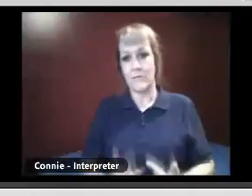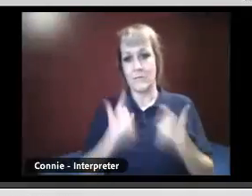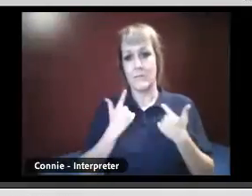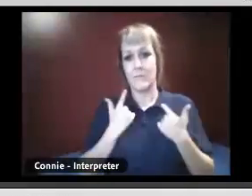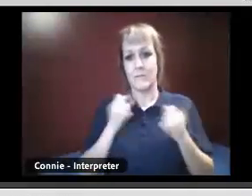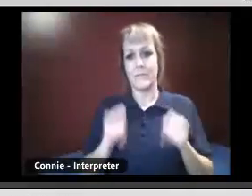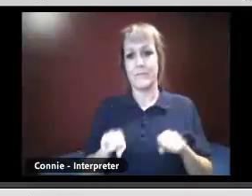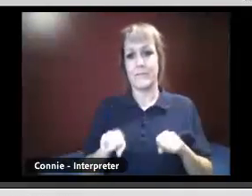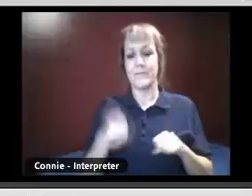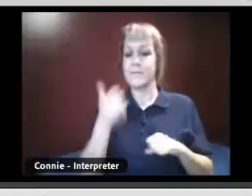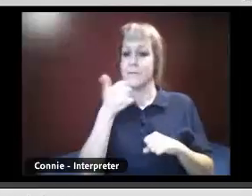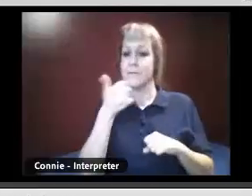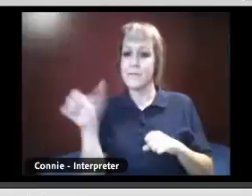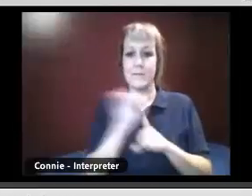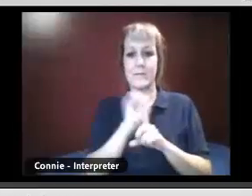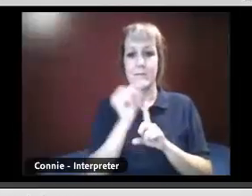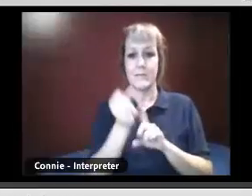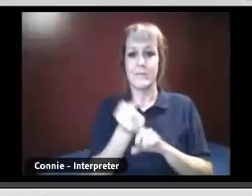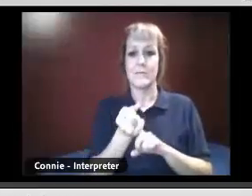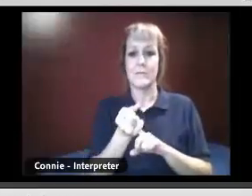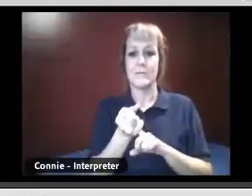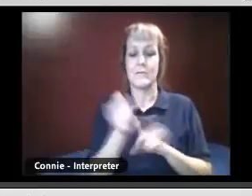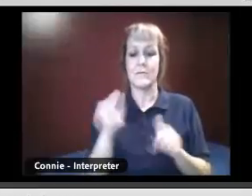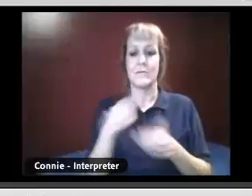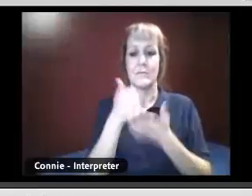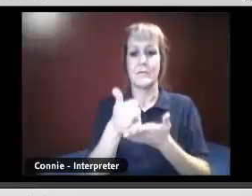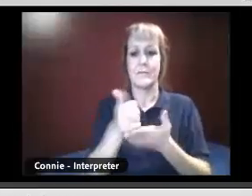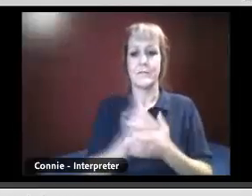any circumstance that you find yourself in.